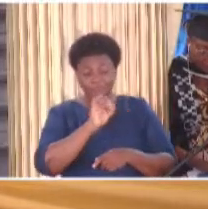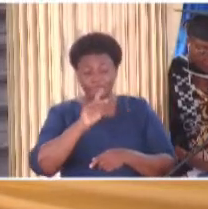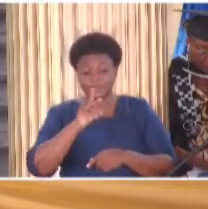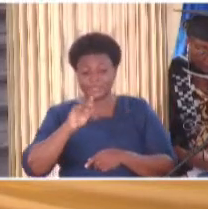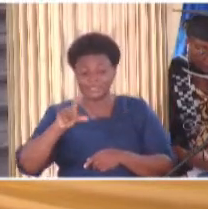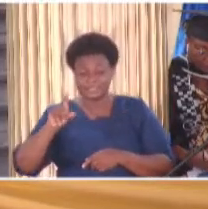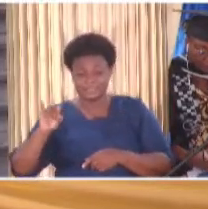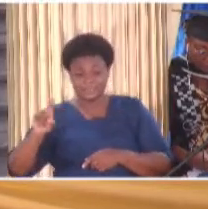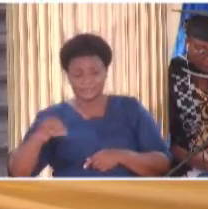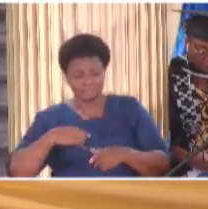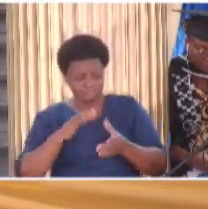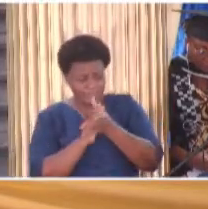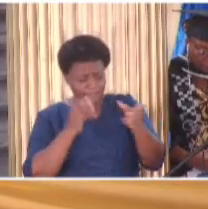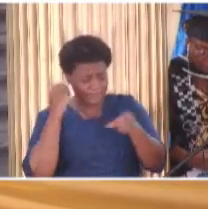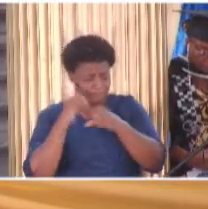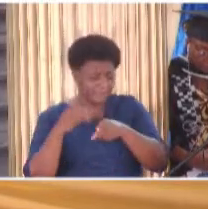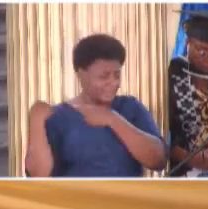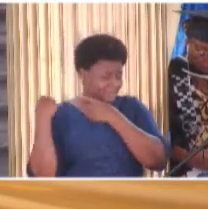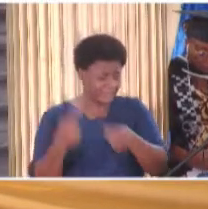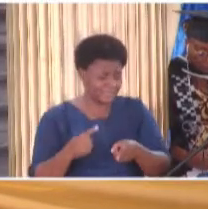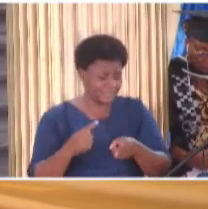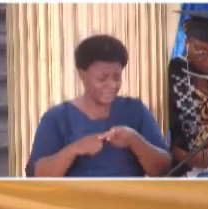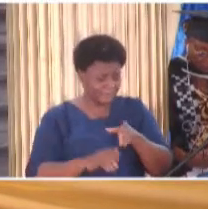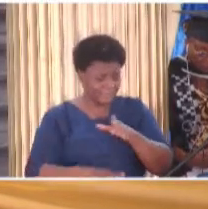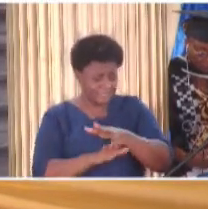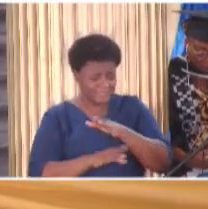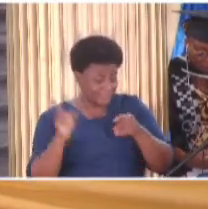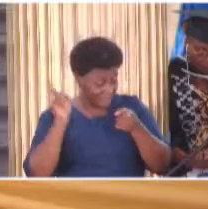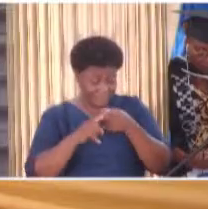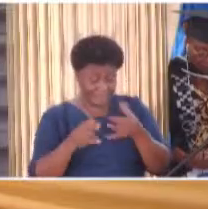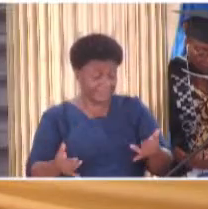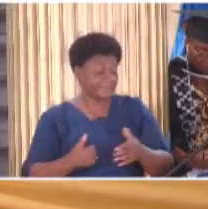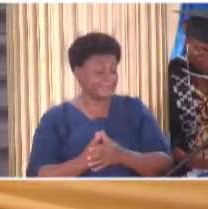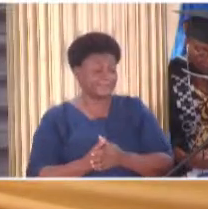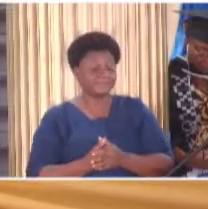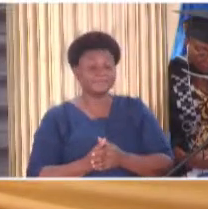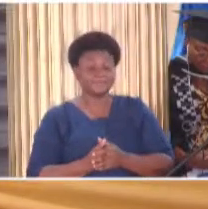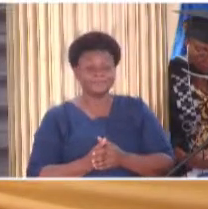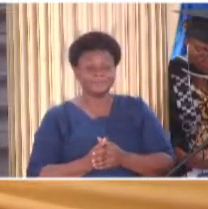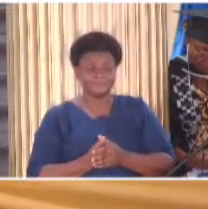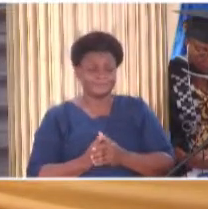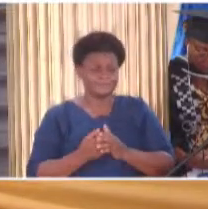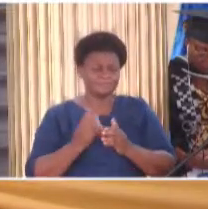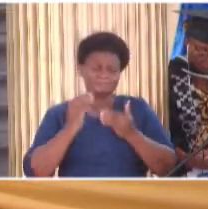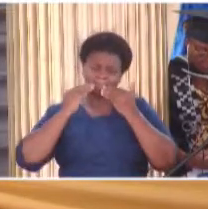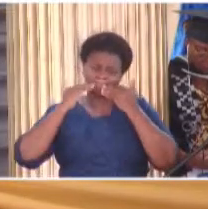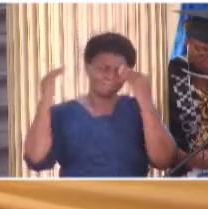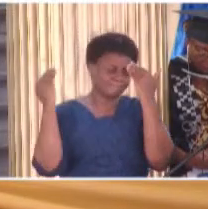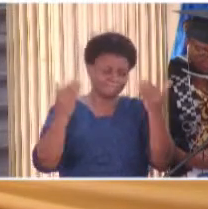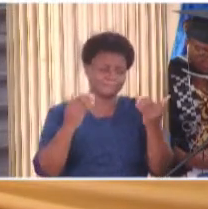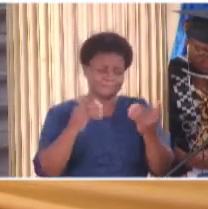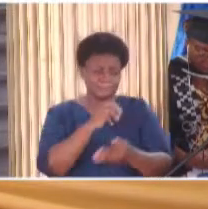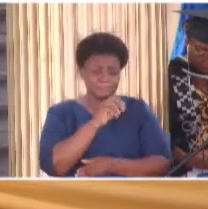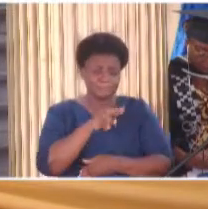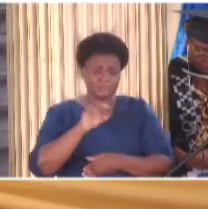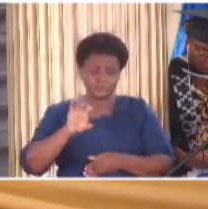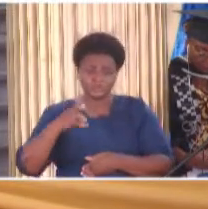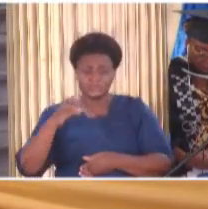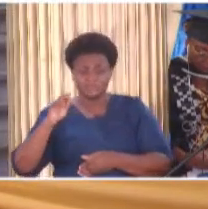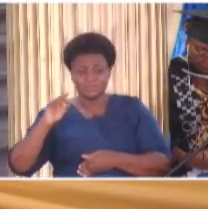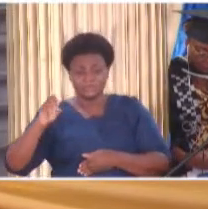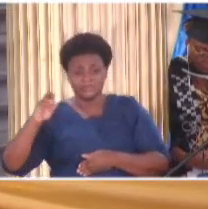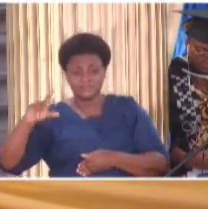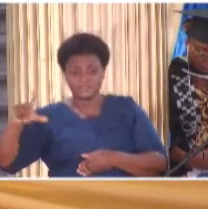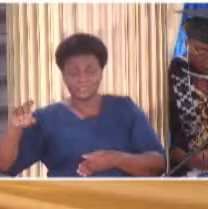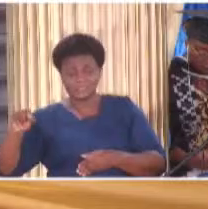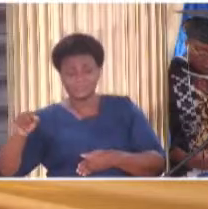for believing in me since our days in elementary school till date. A deep appreciation goes to Mr. Charles Kofi Bafo